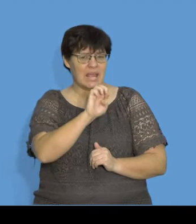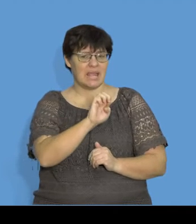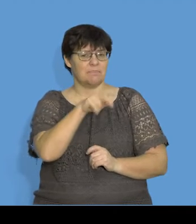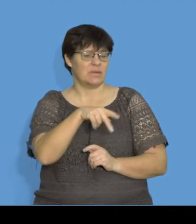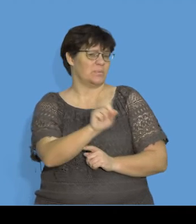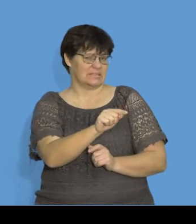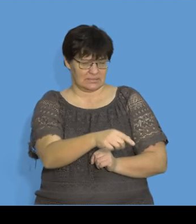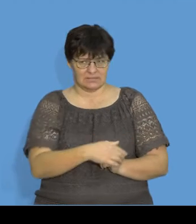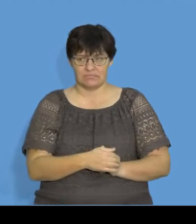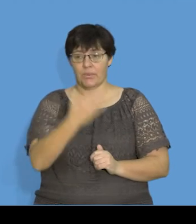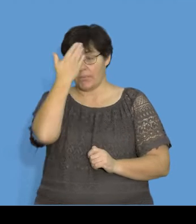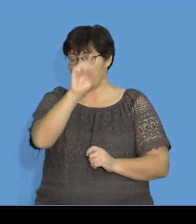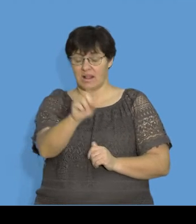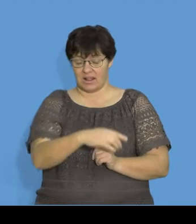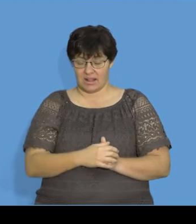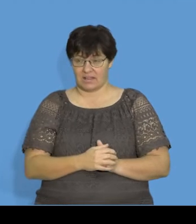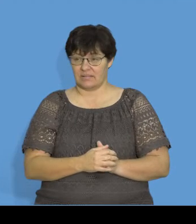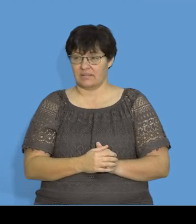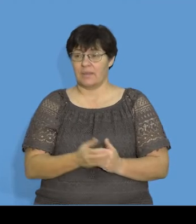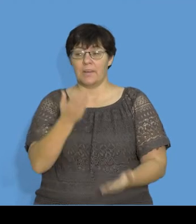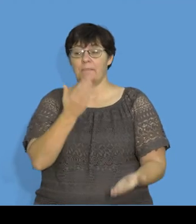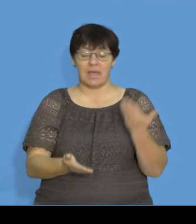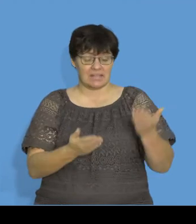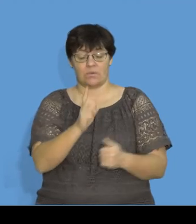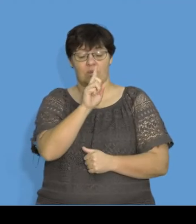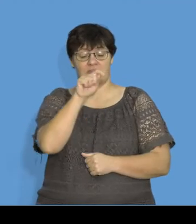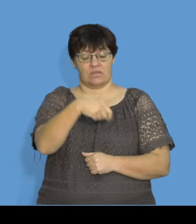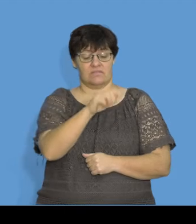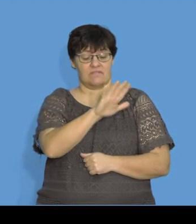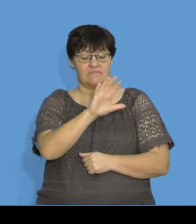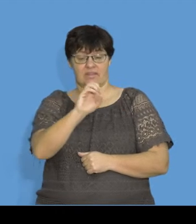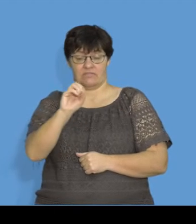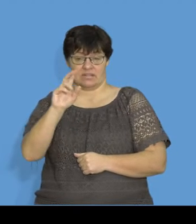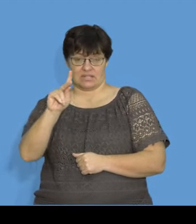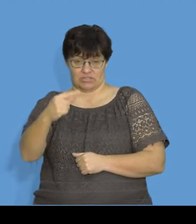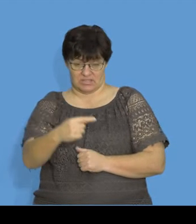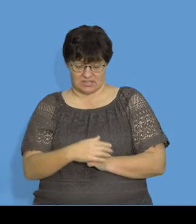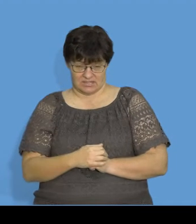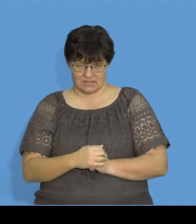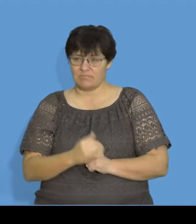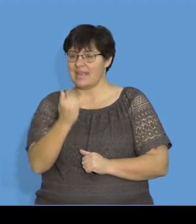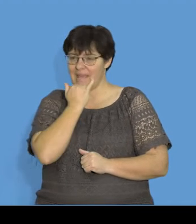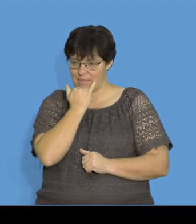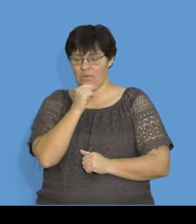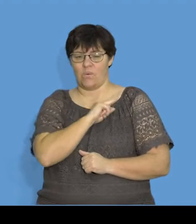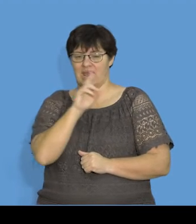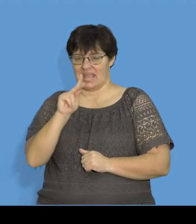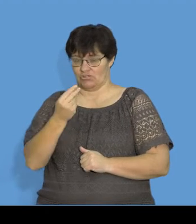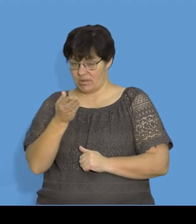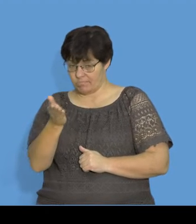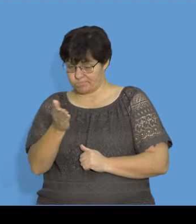down what we know. Mass, 1,500 kilograms. We're happy because it's in